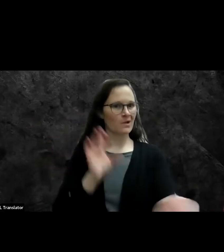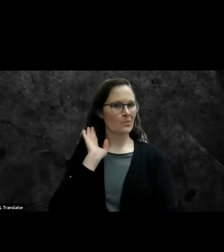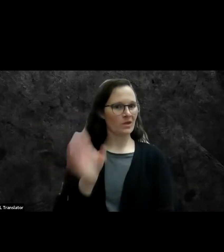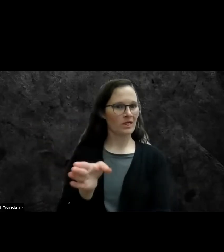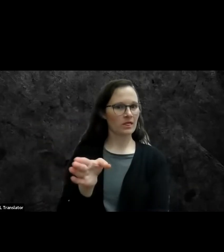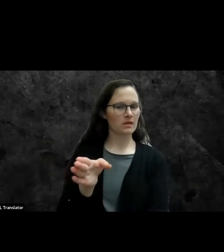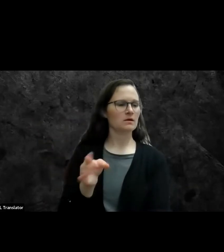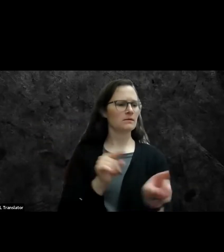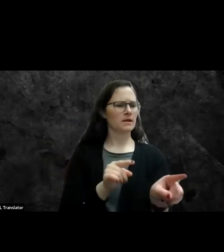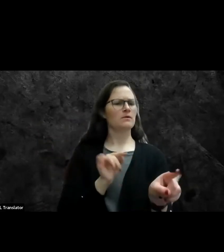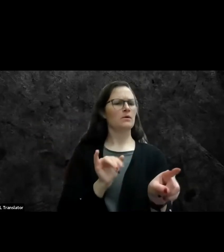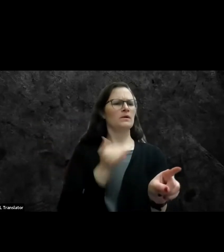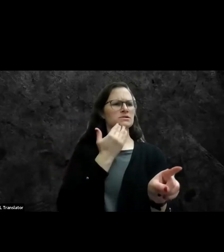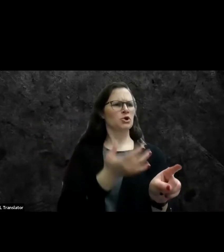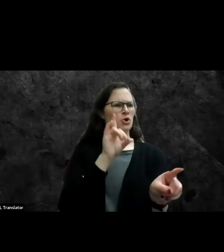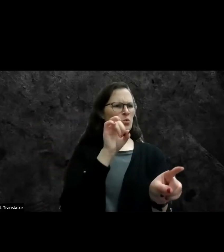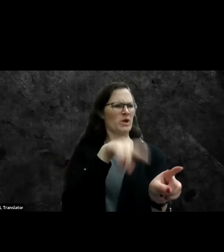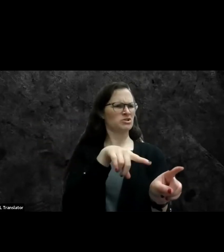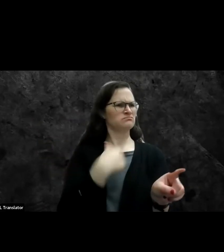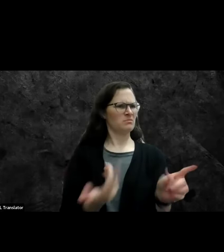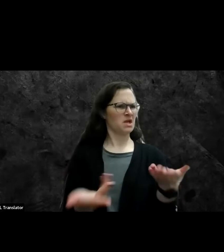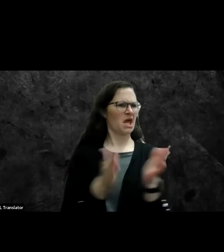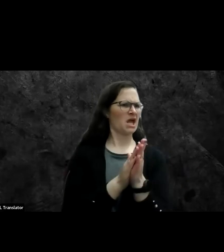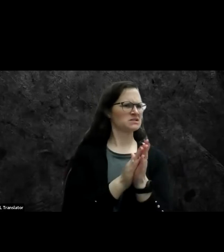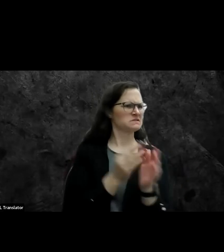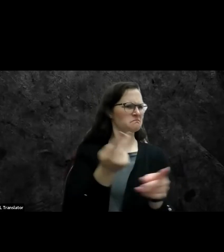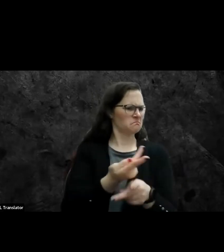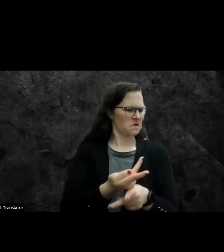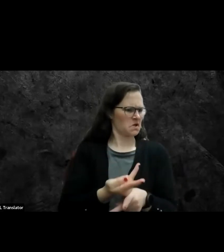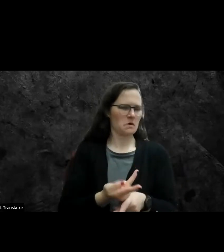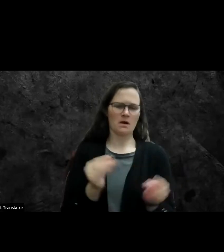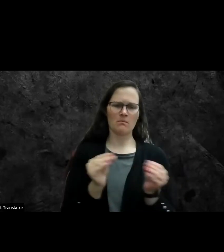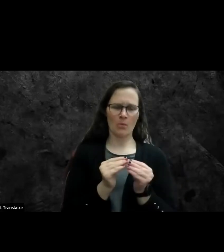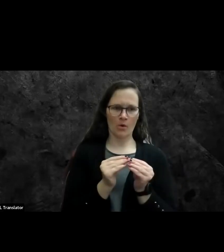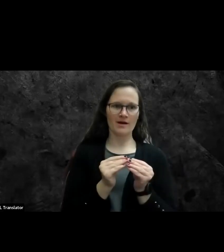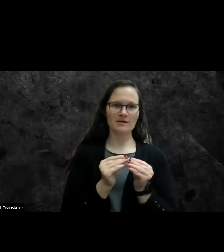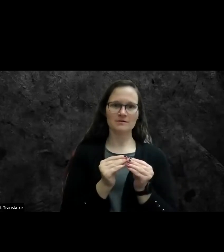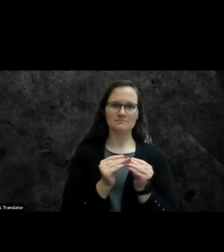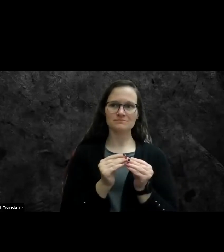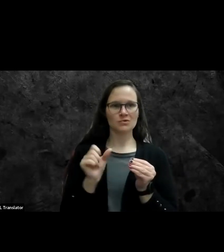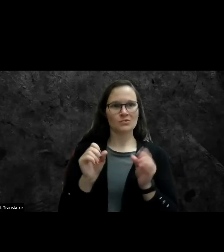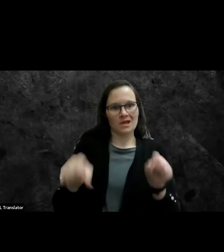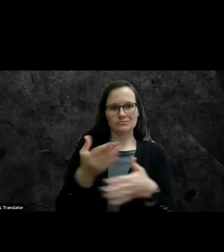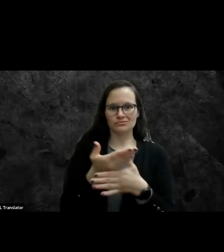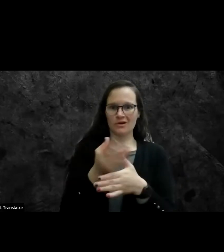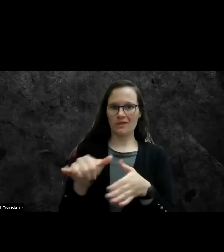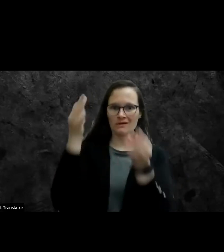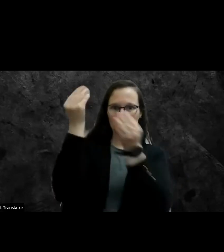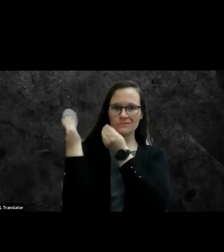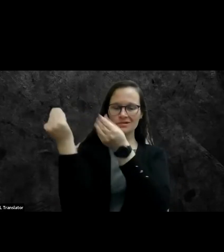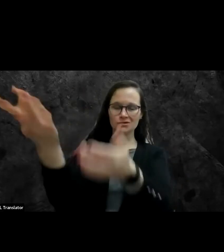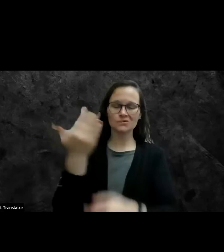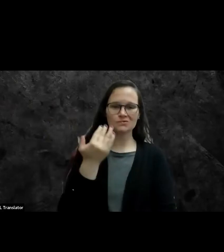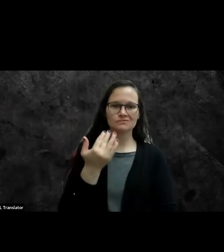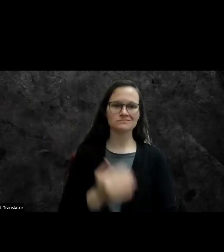us to find out more so that we can answer even better and help others learn more about the COVID and what's going on. So now I'm going to turn